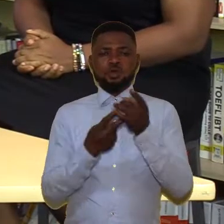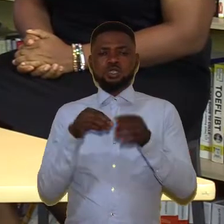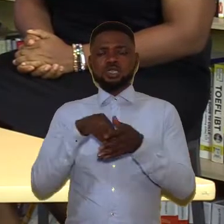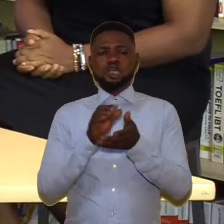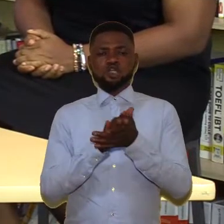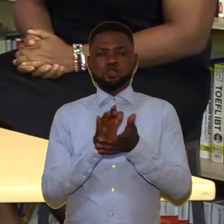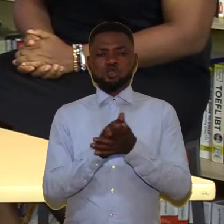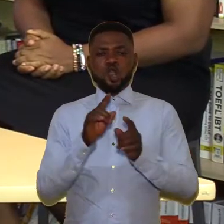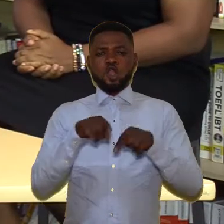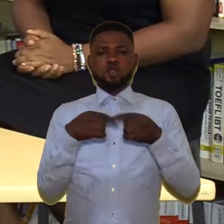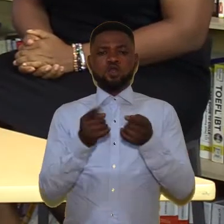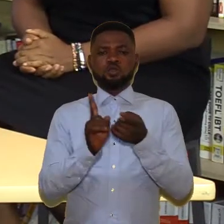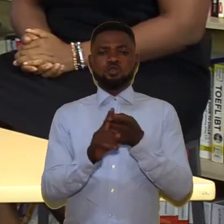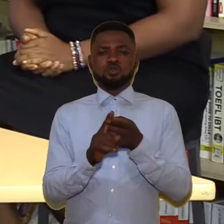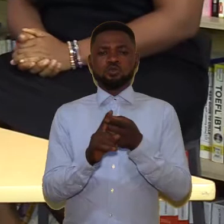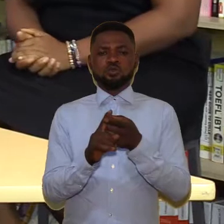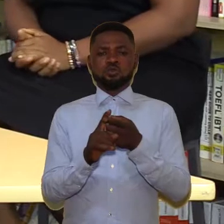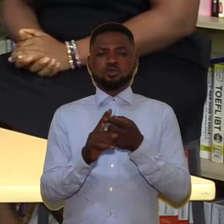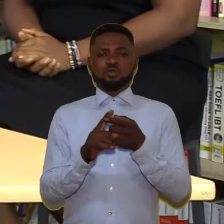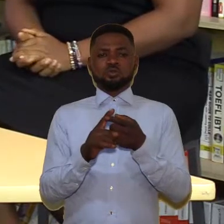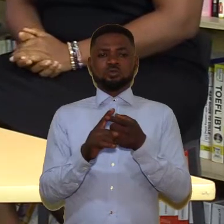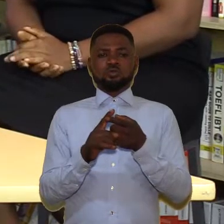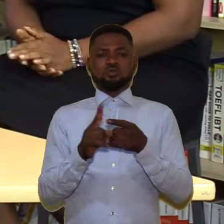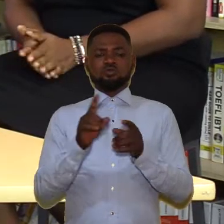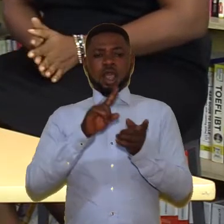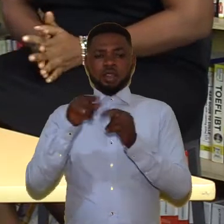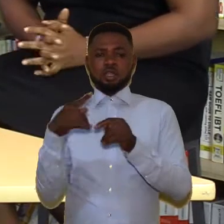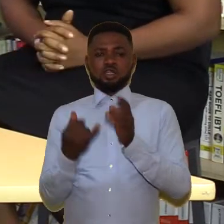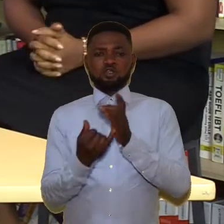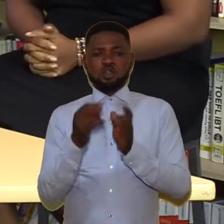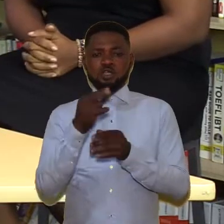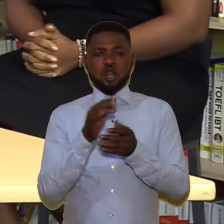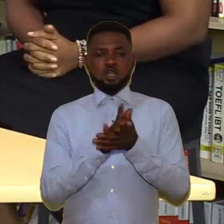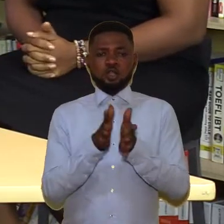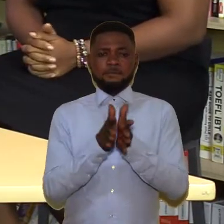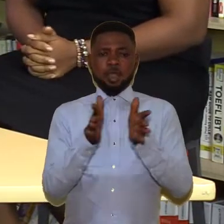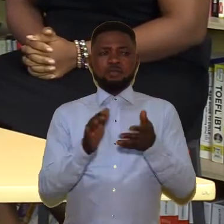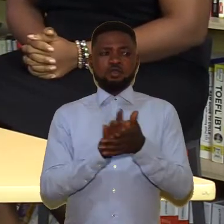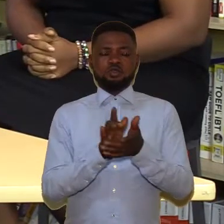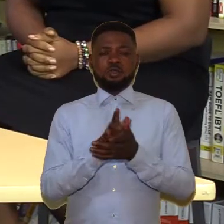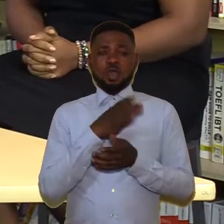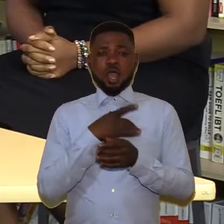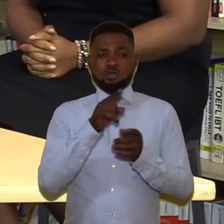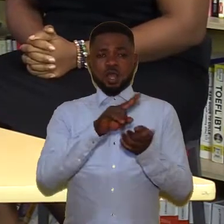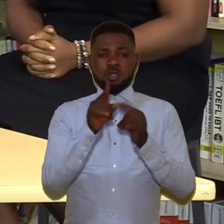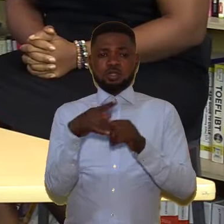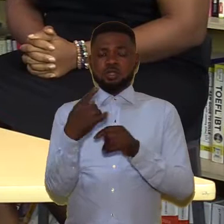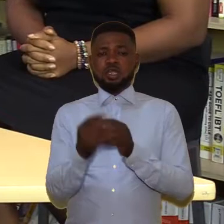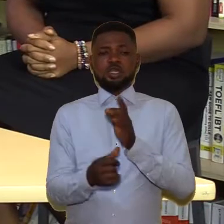school. Now, going to, you attended the junior secondary school, which is a public school, and you attended